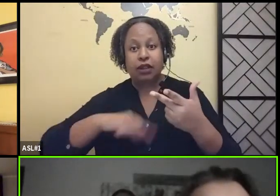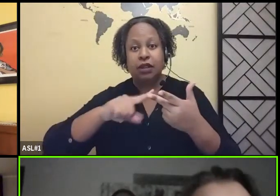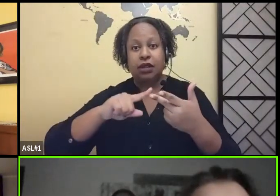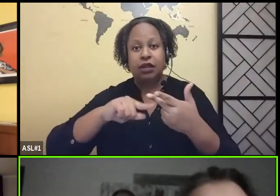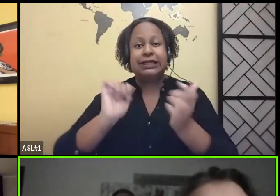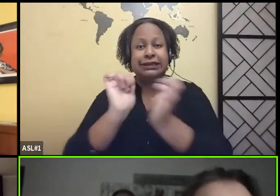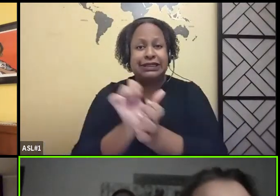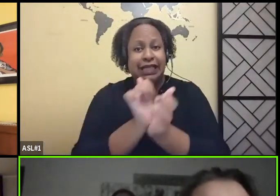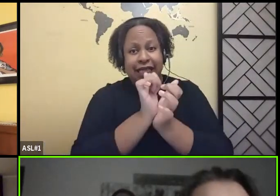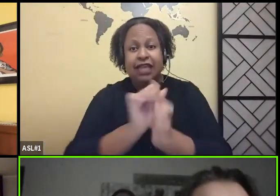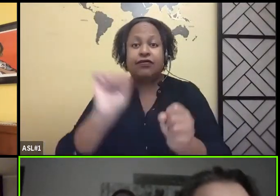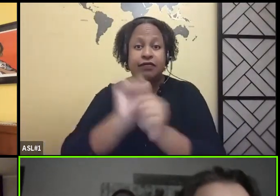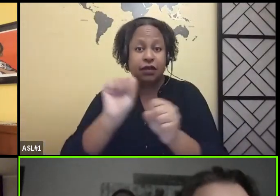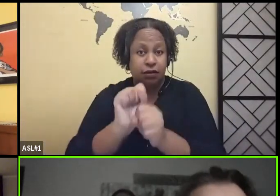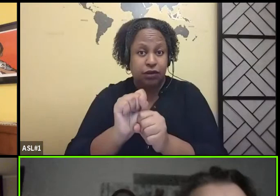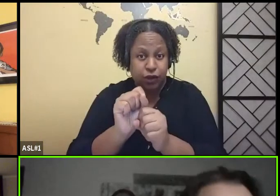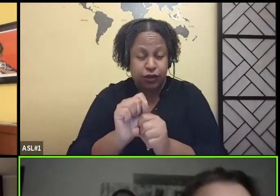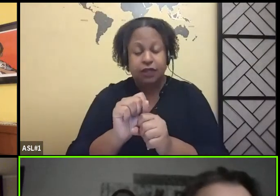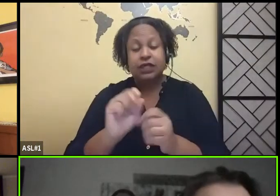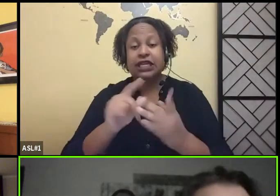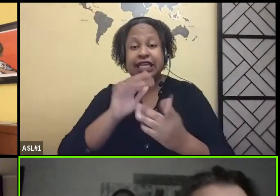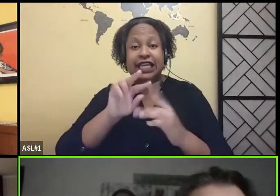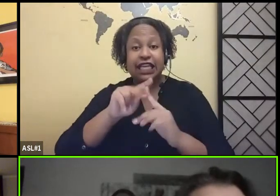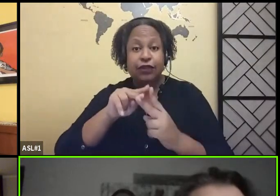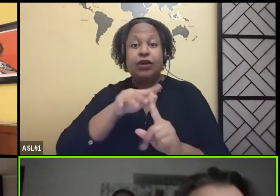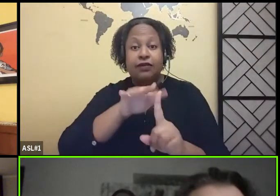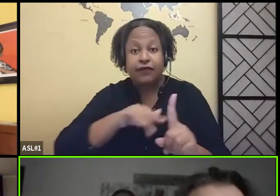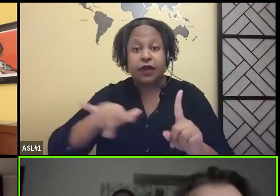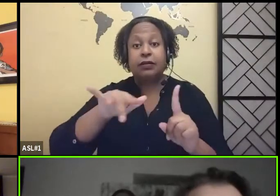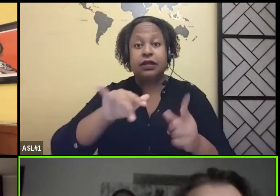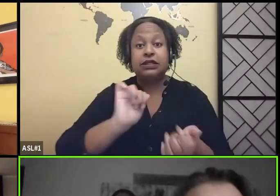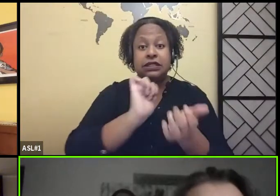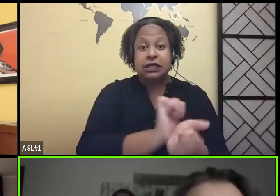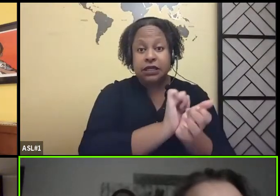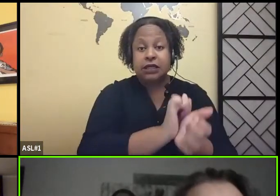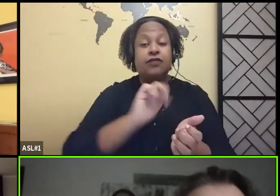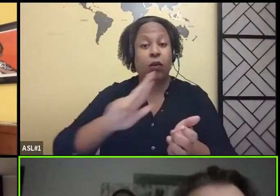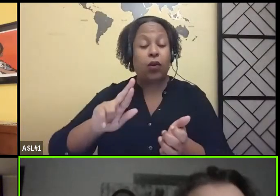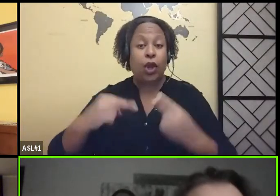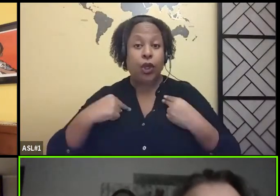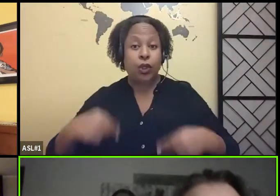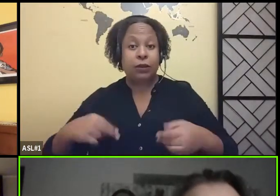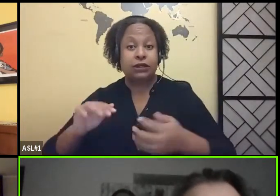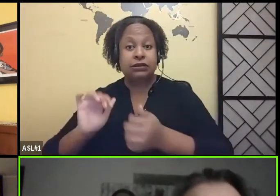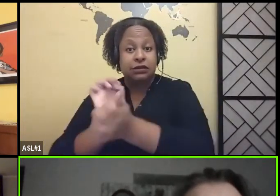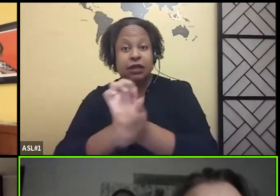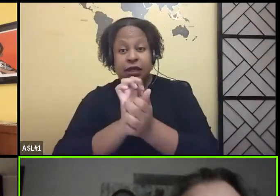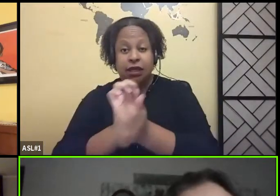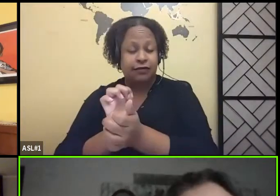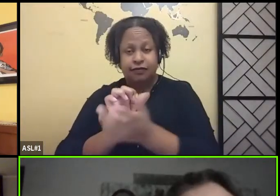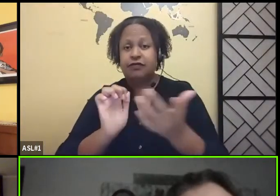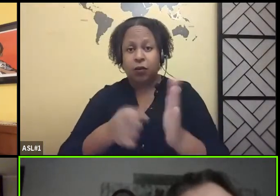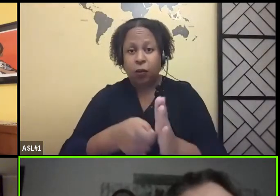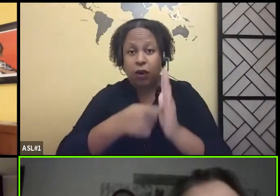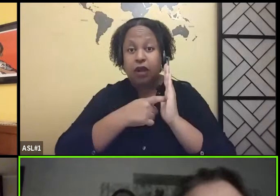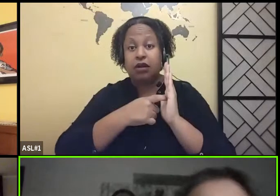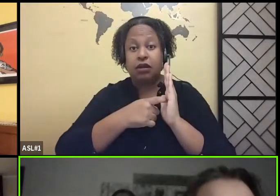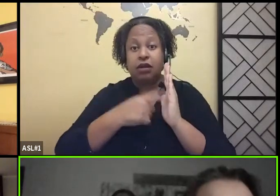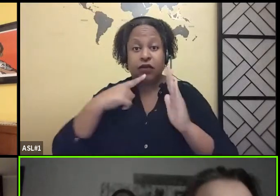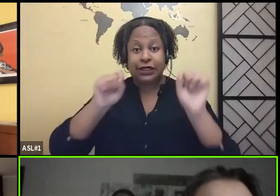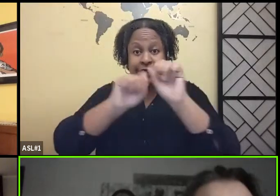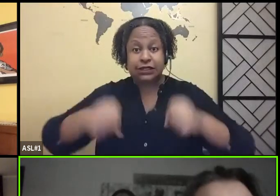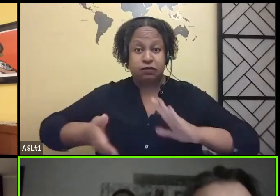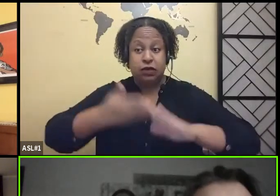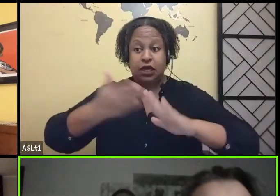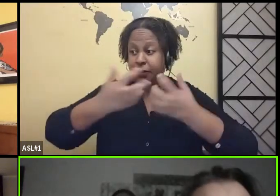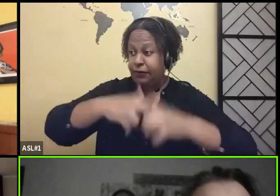slavery, whether it is environmental slavery or human slavery. You know, that's what it's all predicated on, you know? And so in this